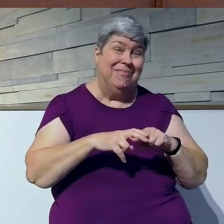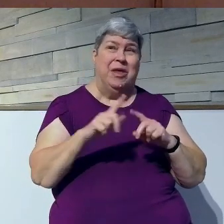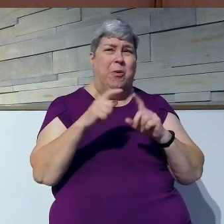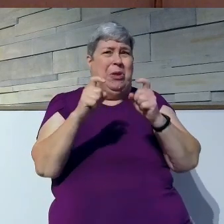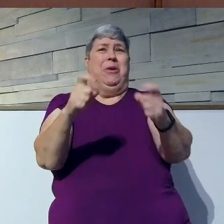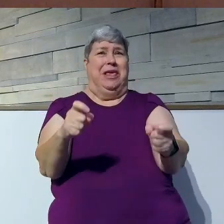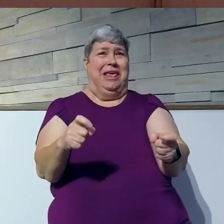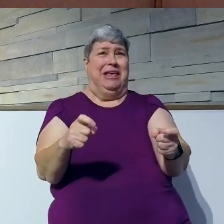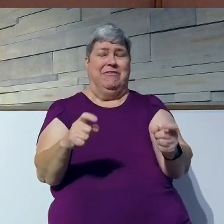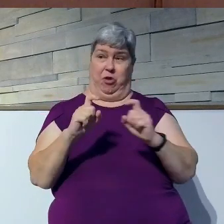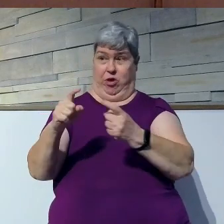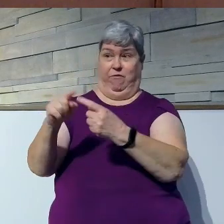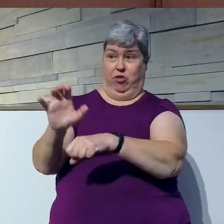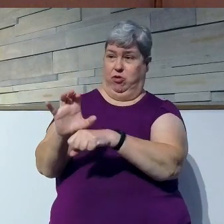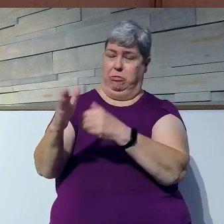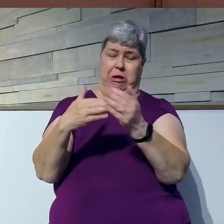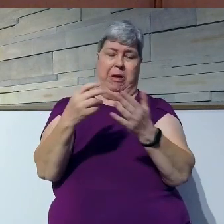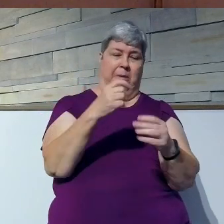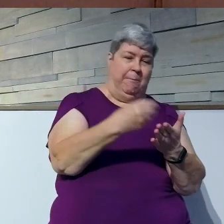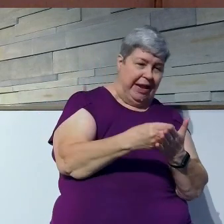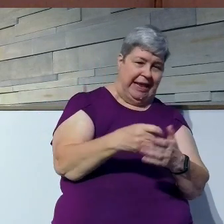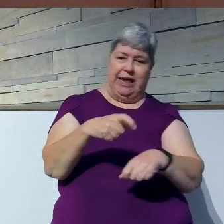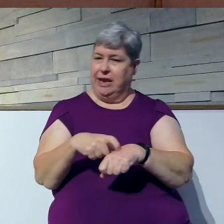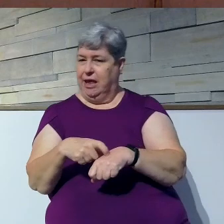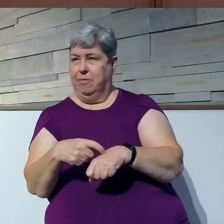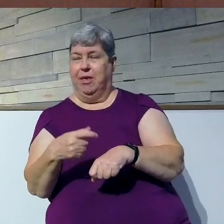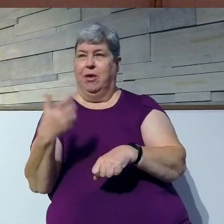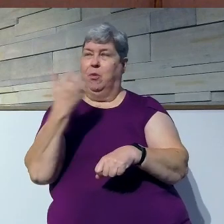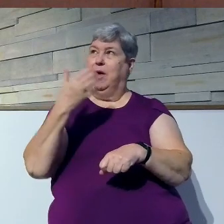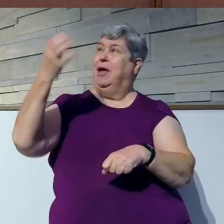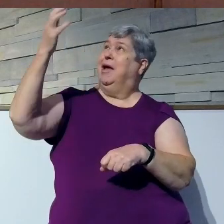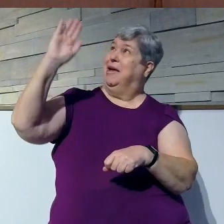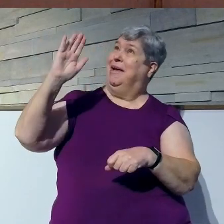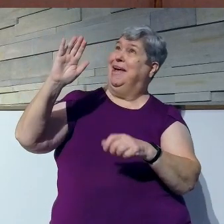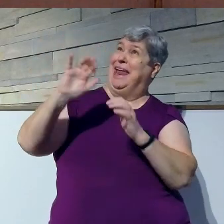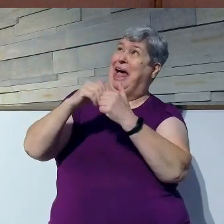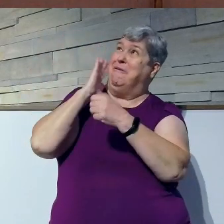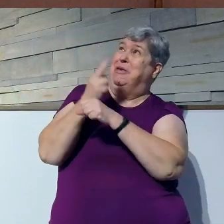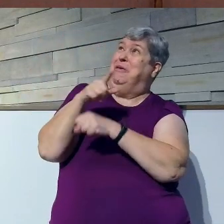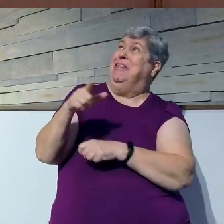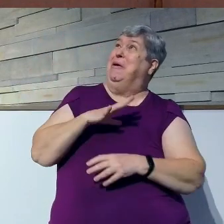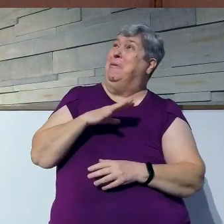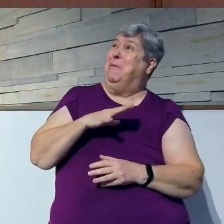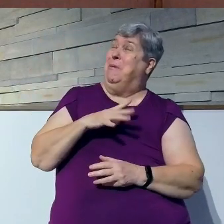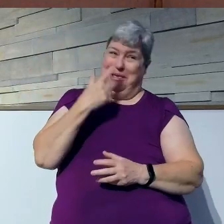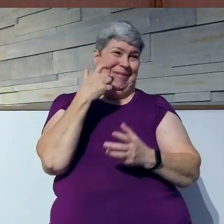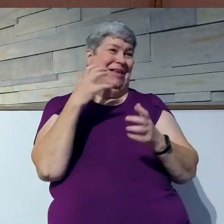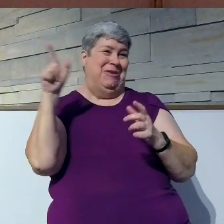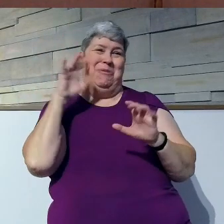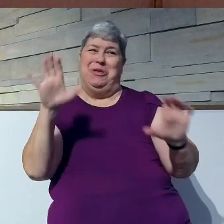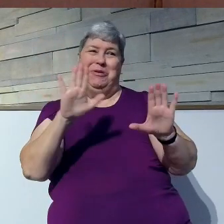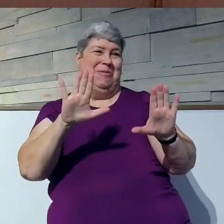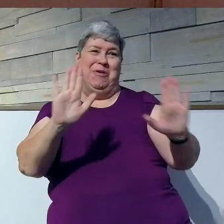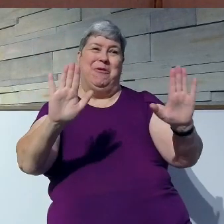when you give your gifts to the church, whether it's money or time, God, what are you going to do with this? Because you're going to do something